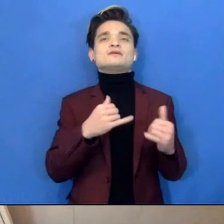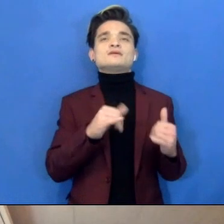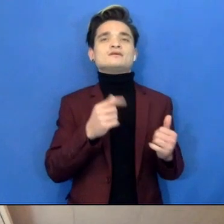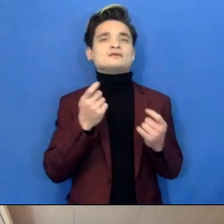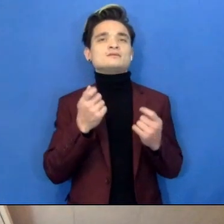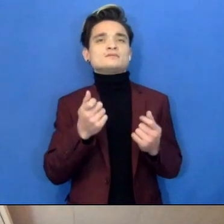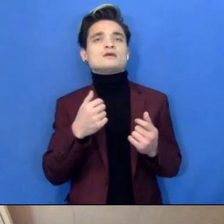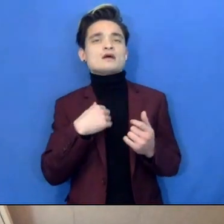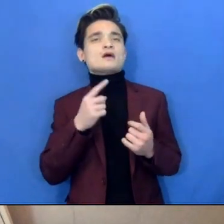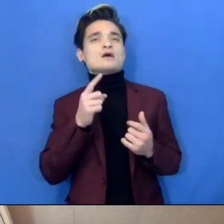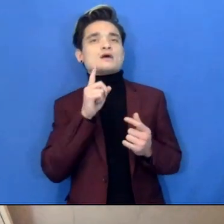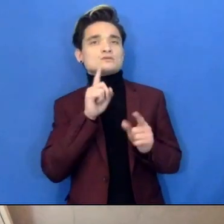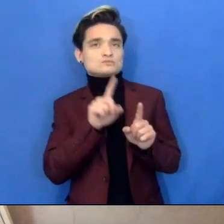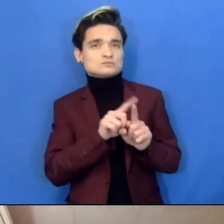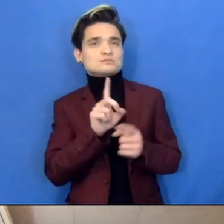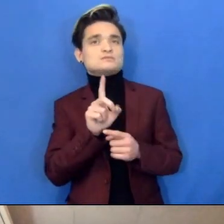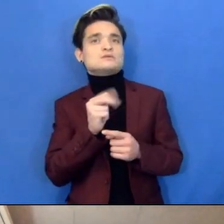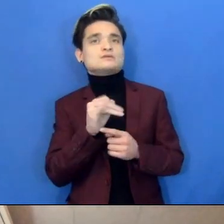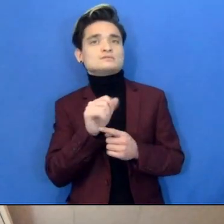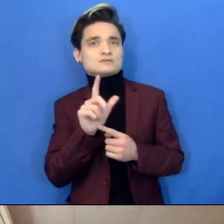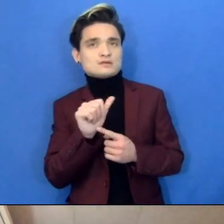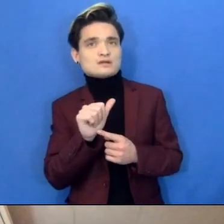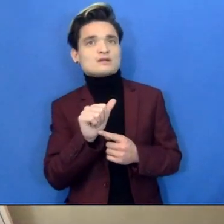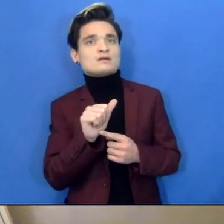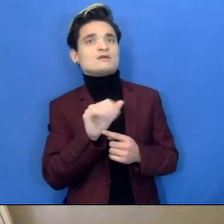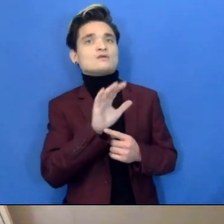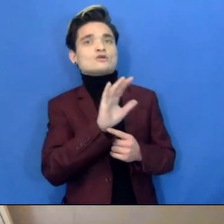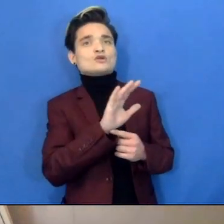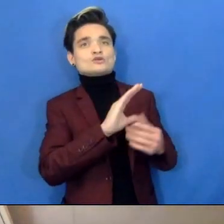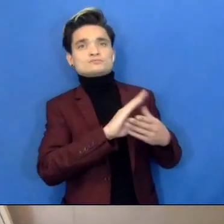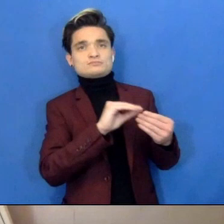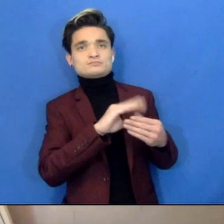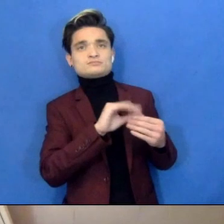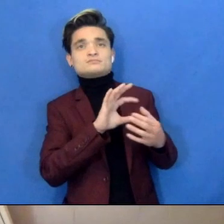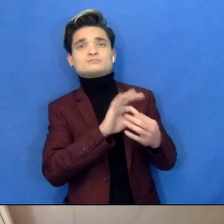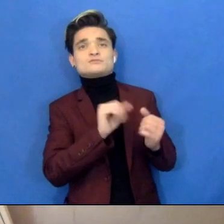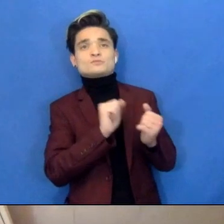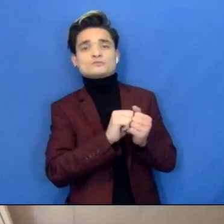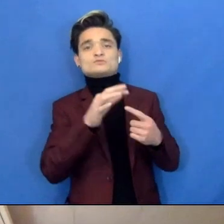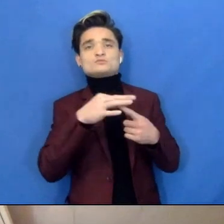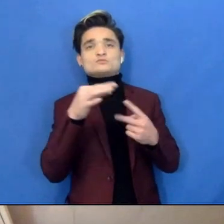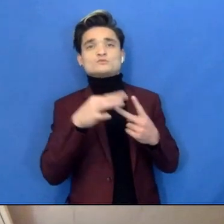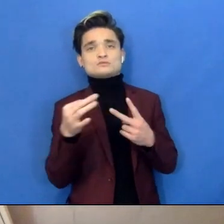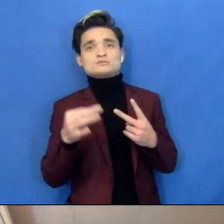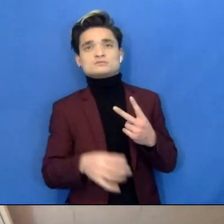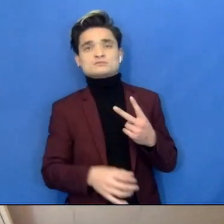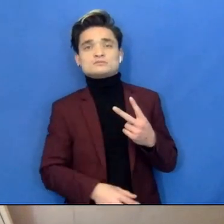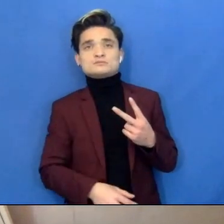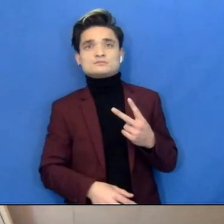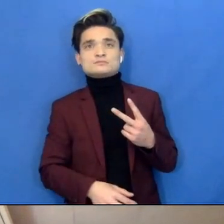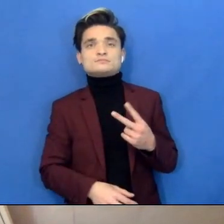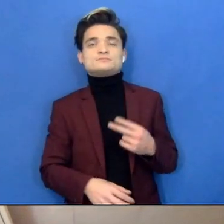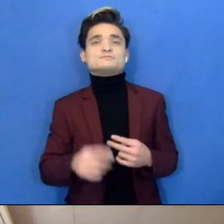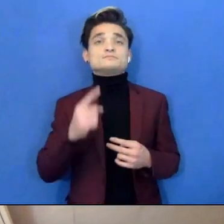said about choices. I think the language is